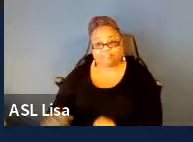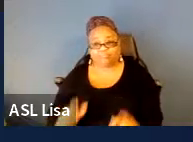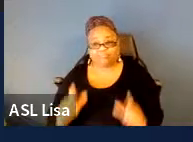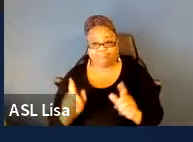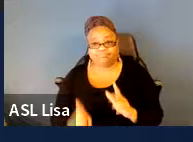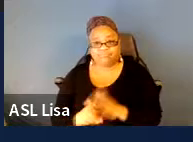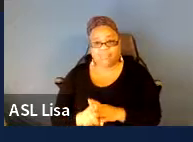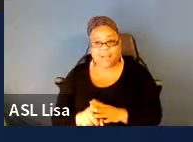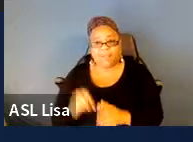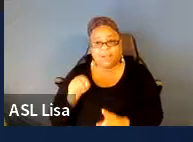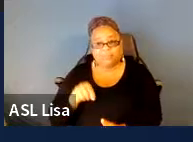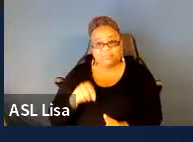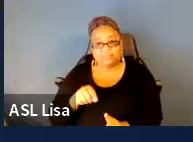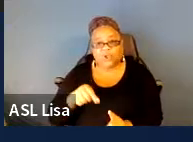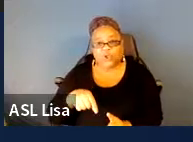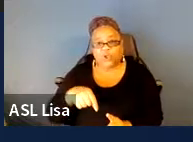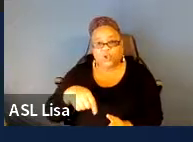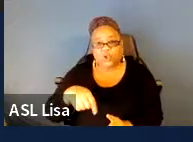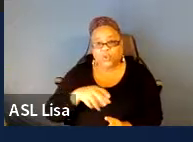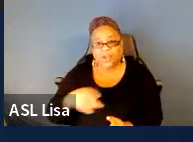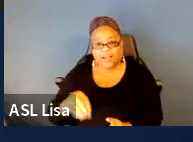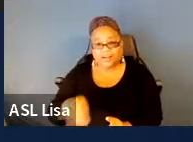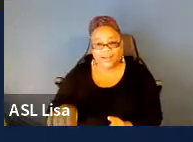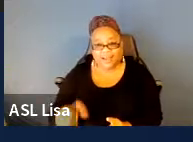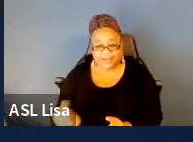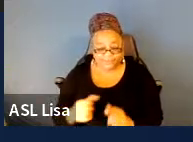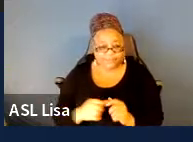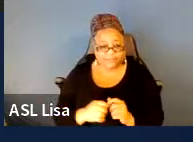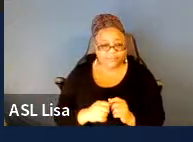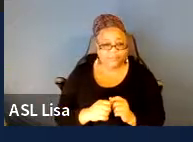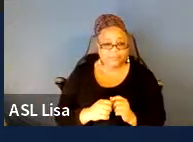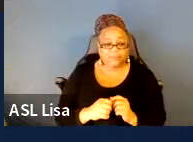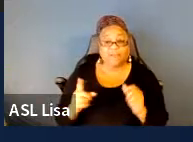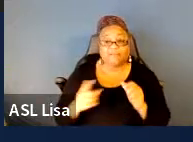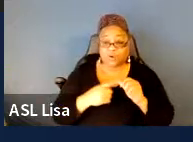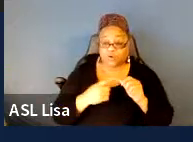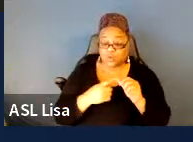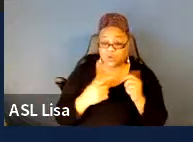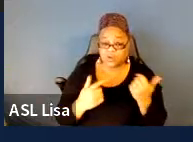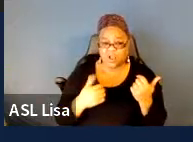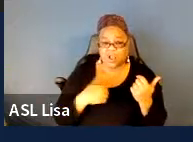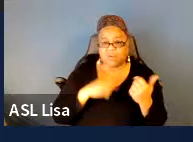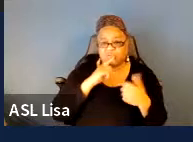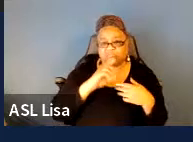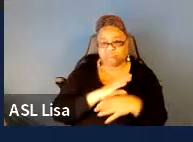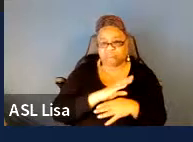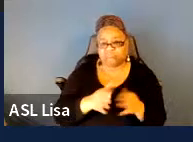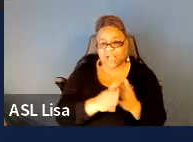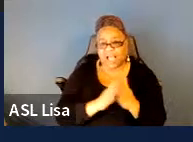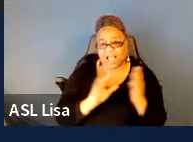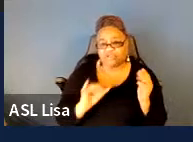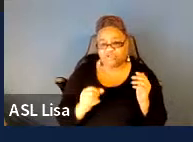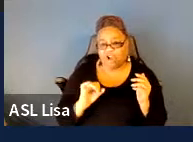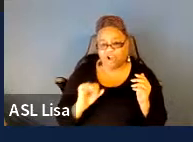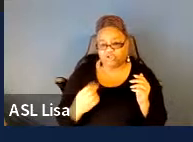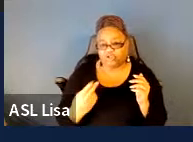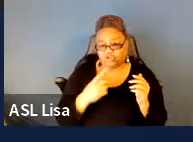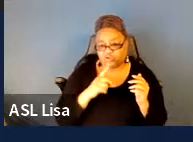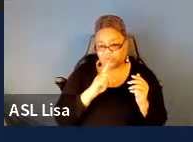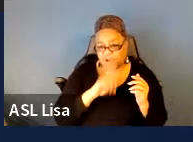Q&A. And the first one that we have, I'm going to actually ask Josh if you could respond to